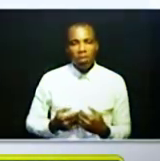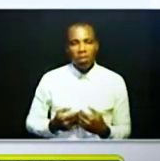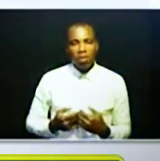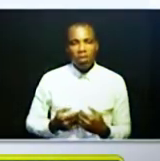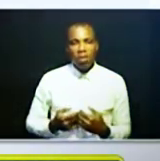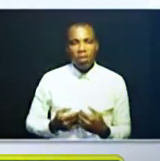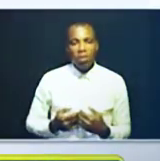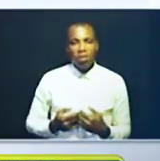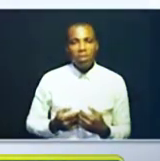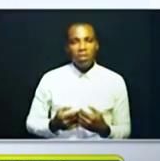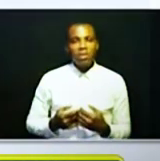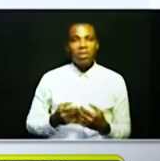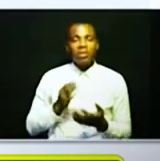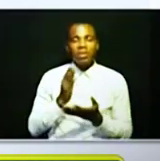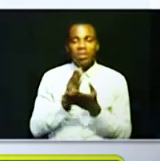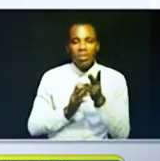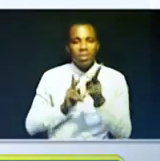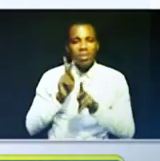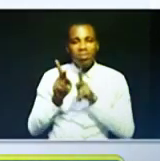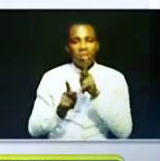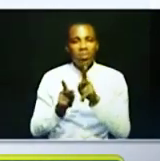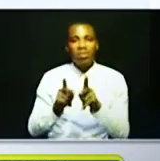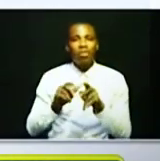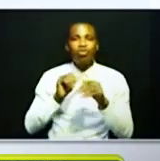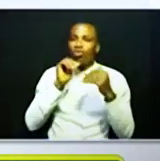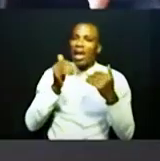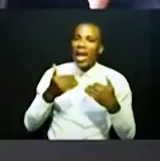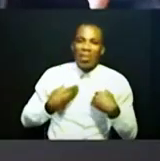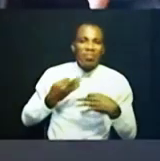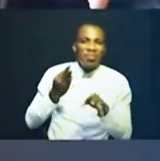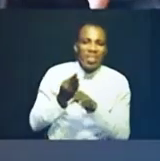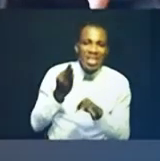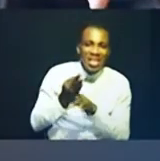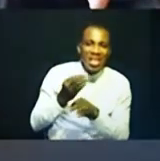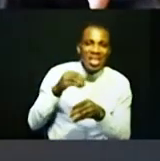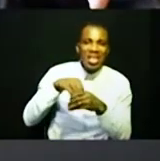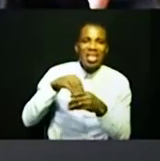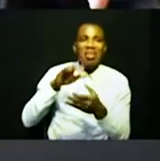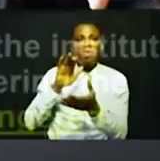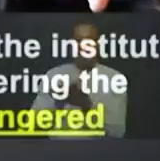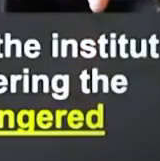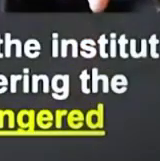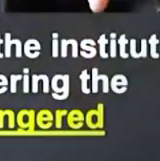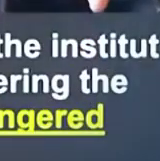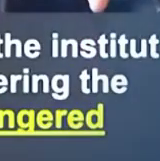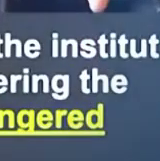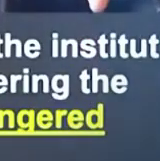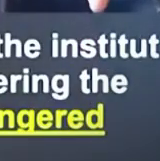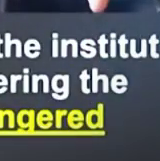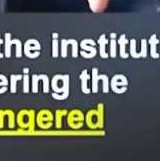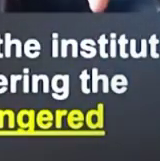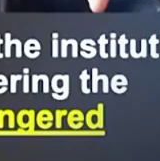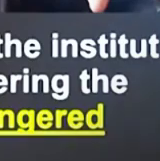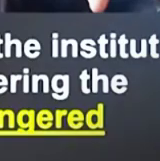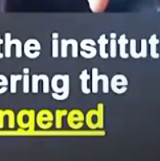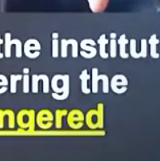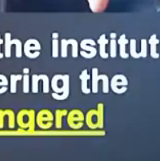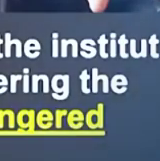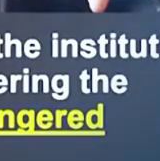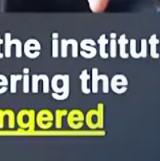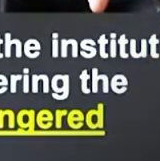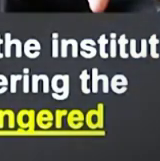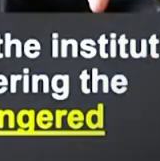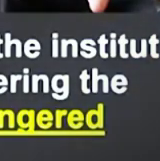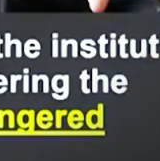The lack of faith in the institution of marriage is rendering the family life an